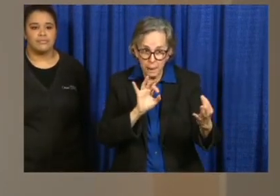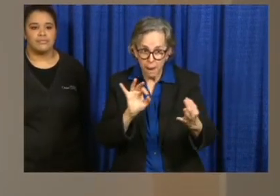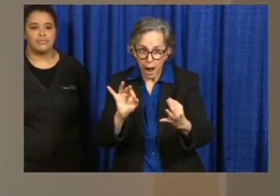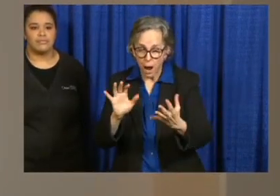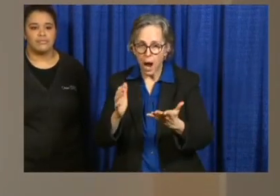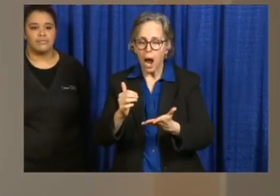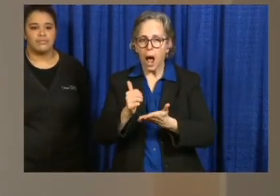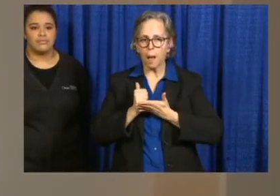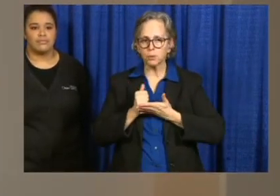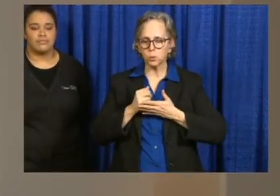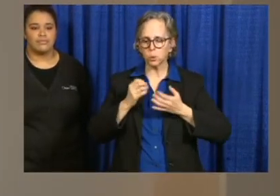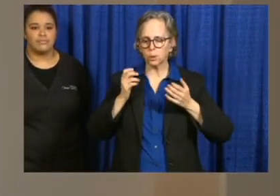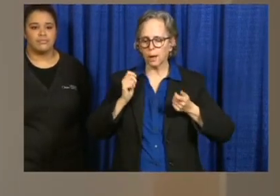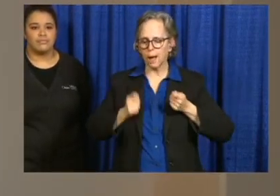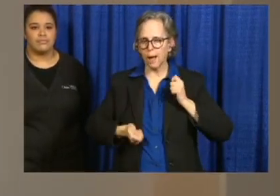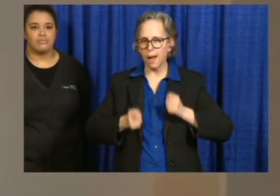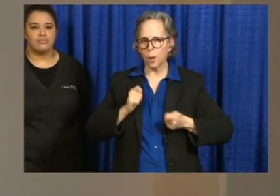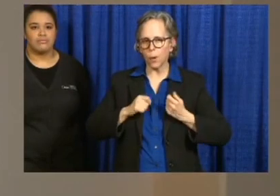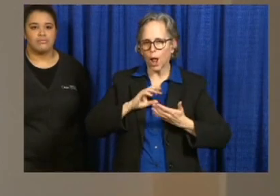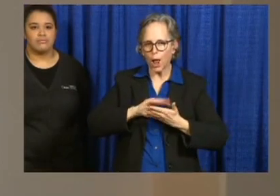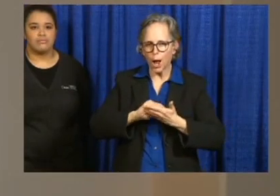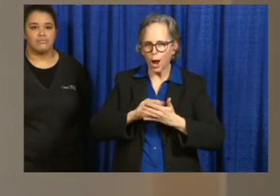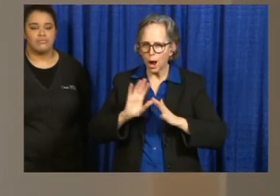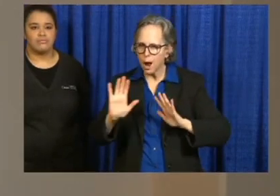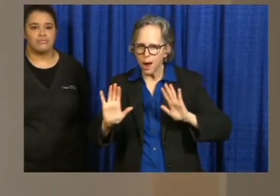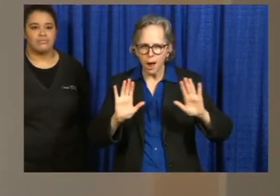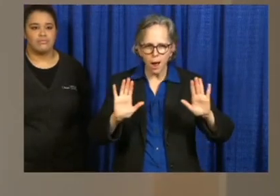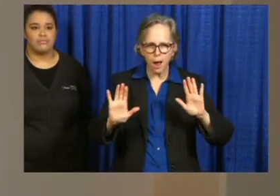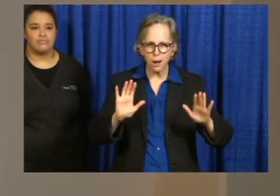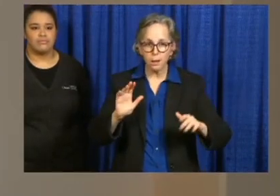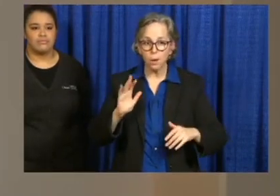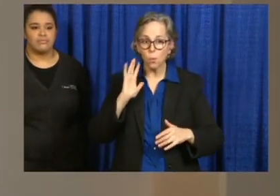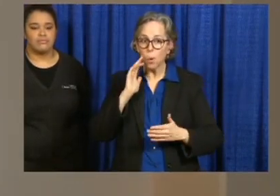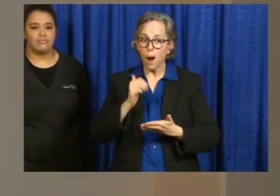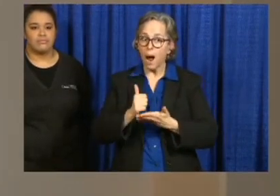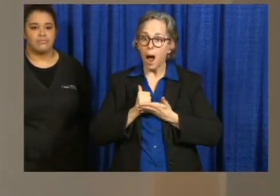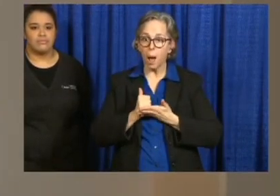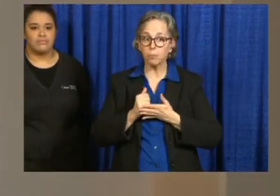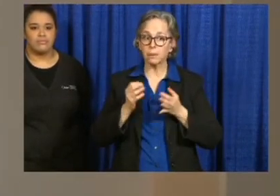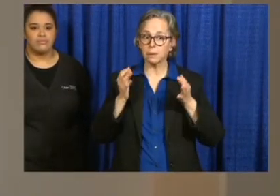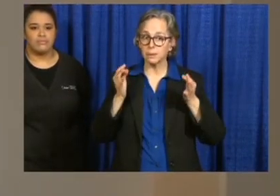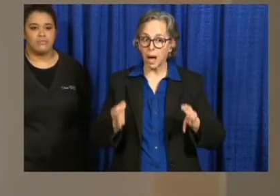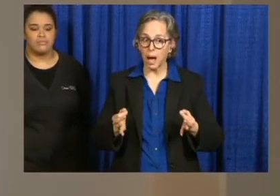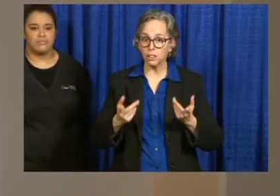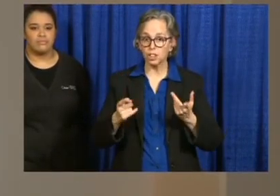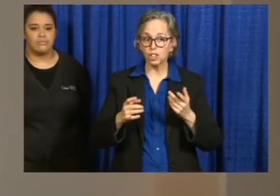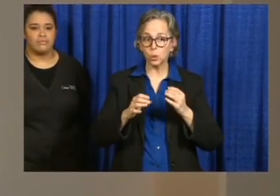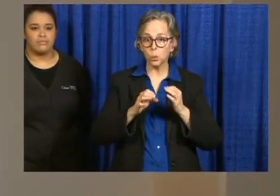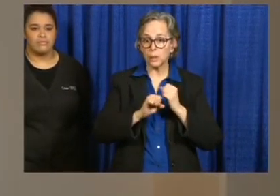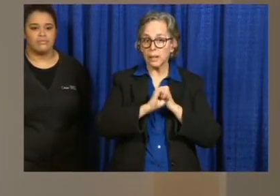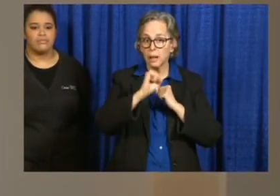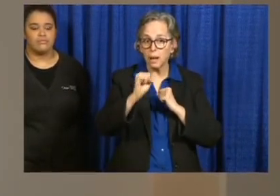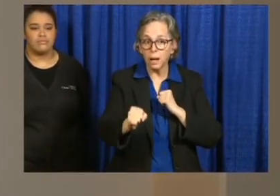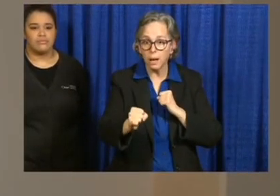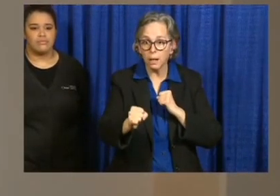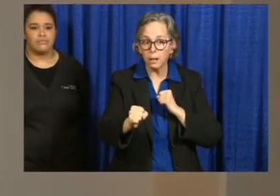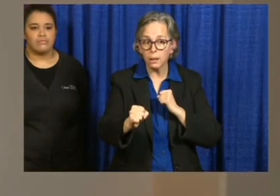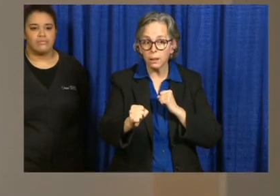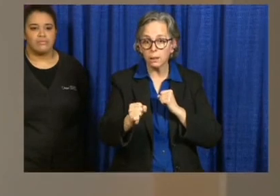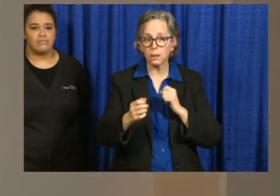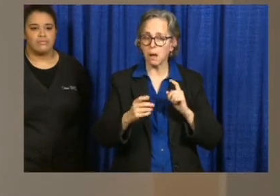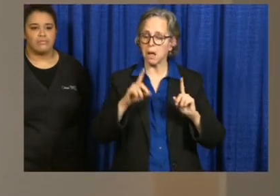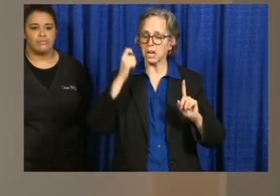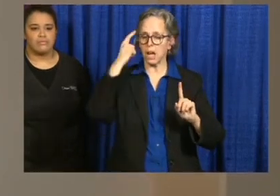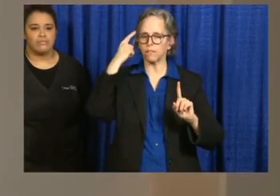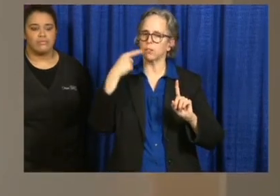whether that is extended and when that's extended is a governor's decision, and we are, you know, trying to compile all that